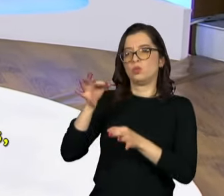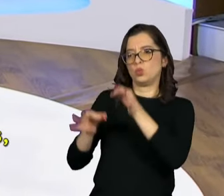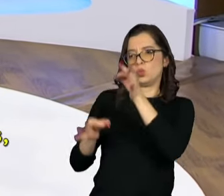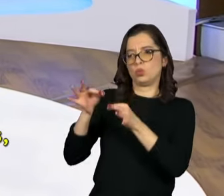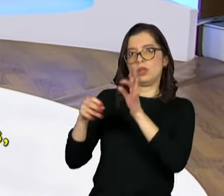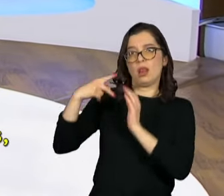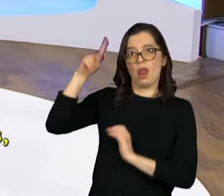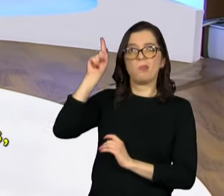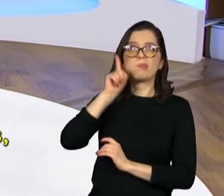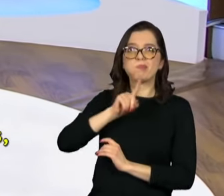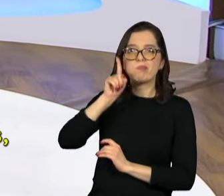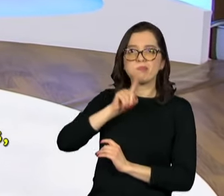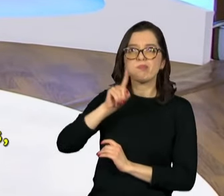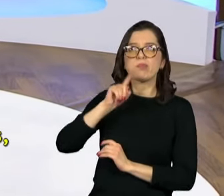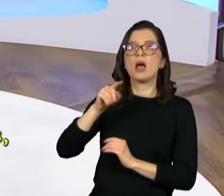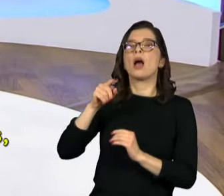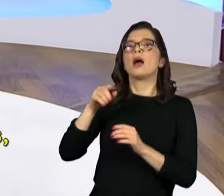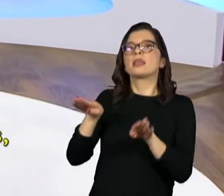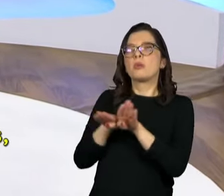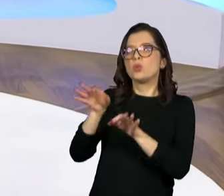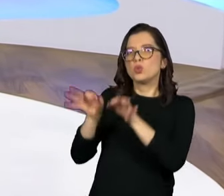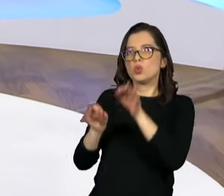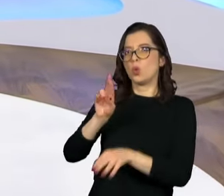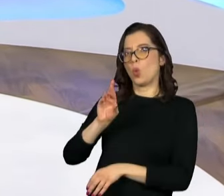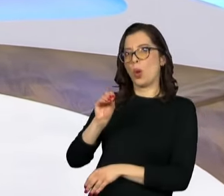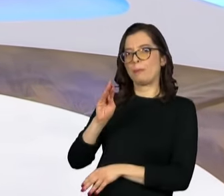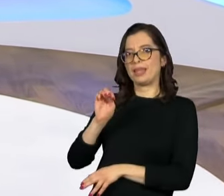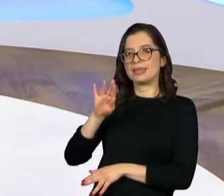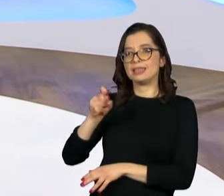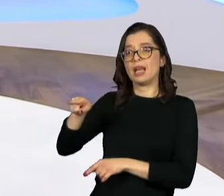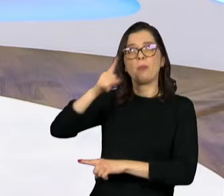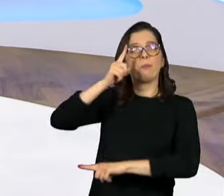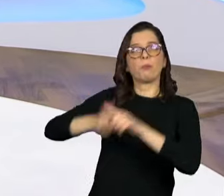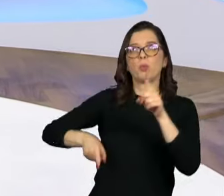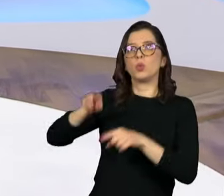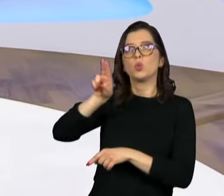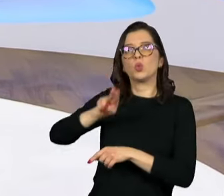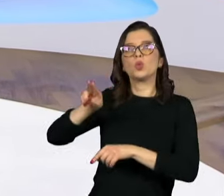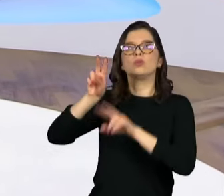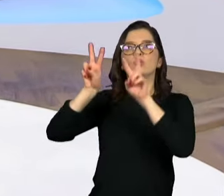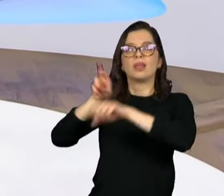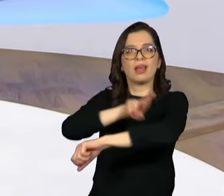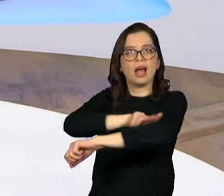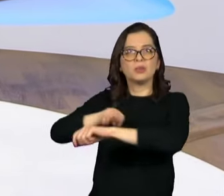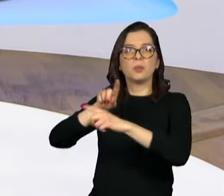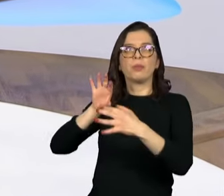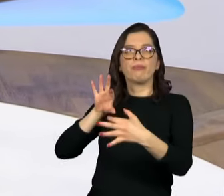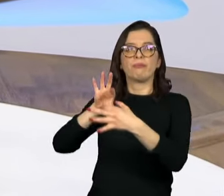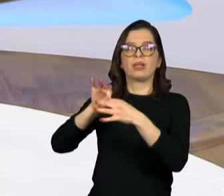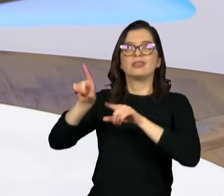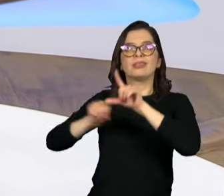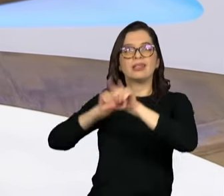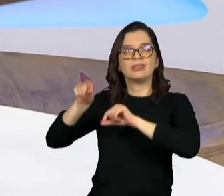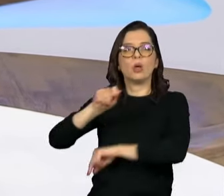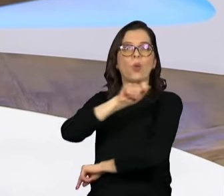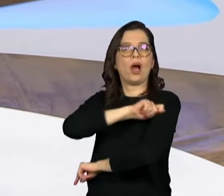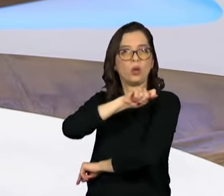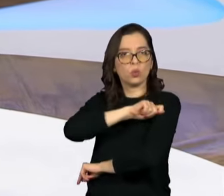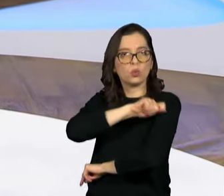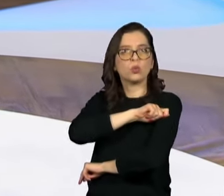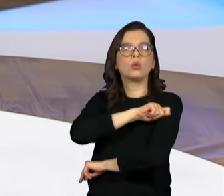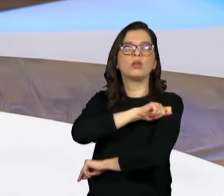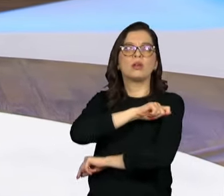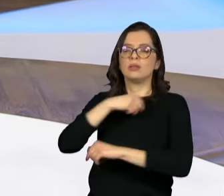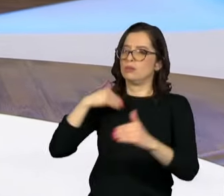opinion in the United States and with Justice Roberts, which struck down using race as a factor in admissions.